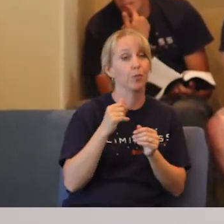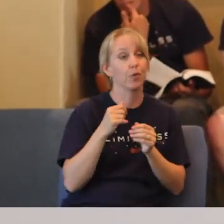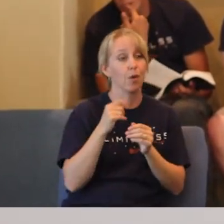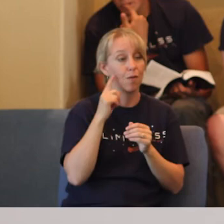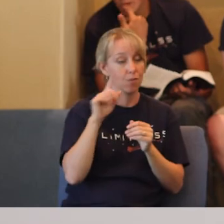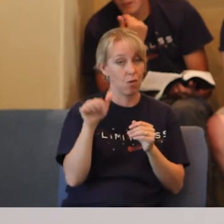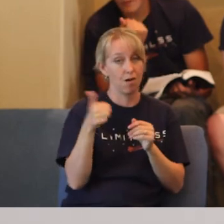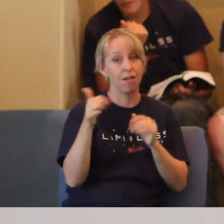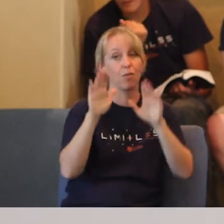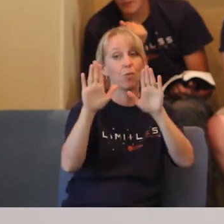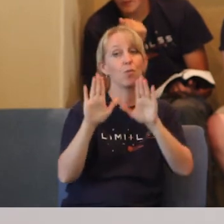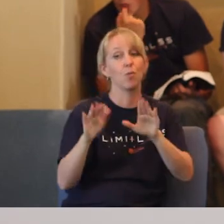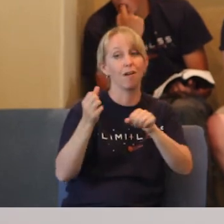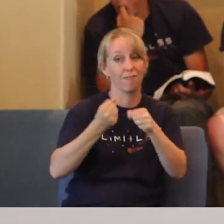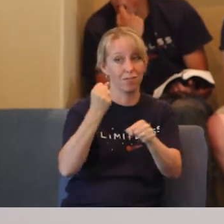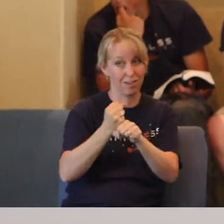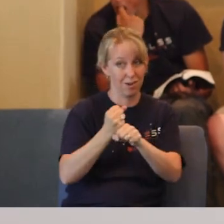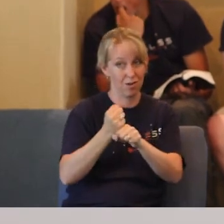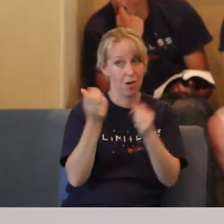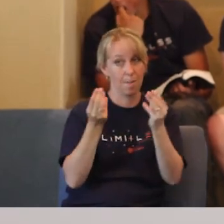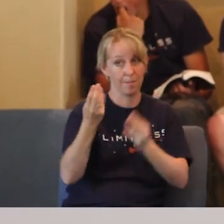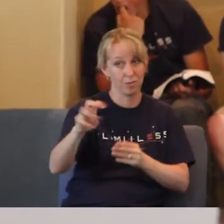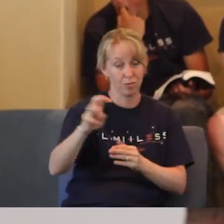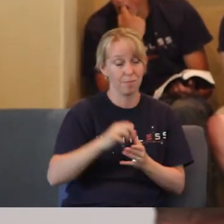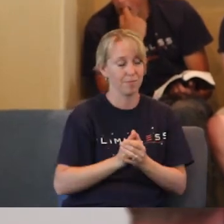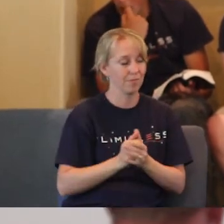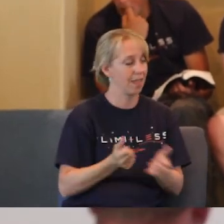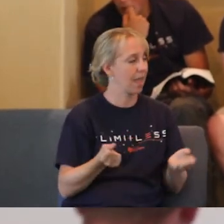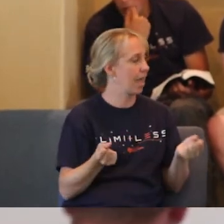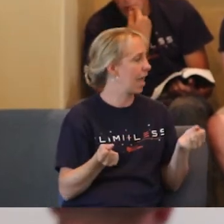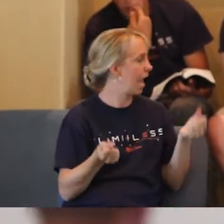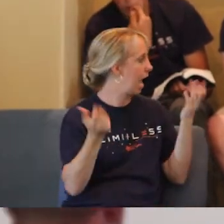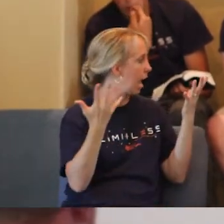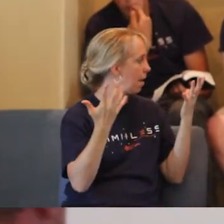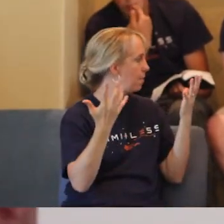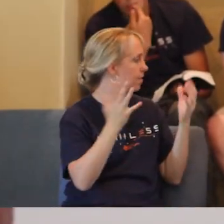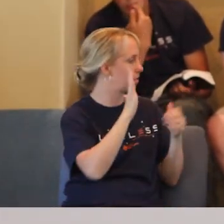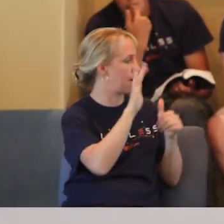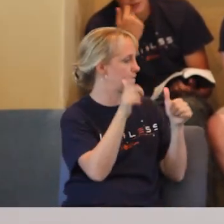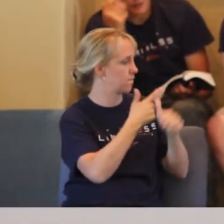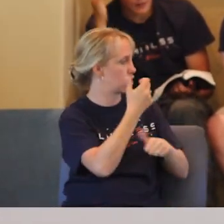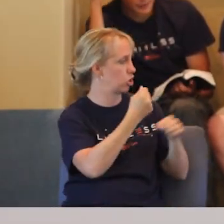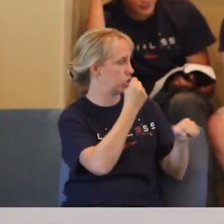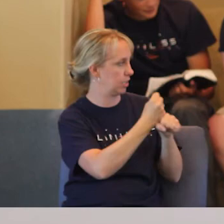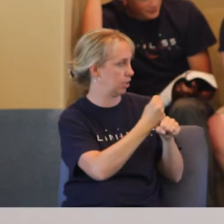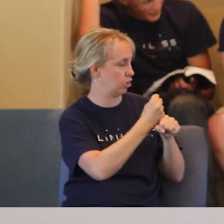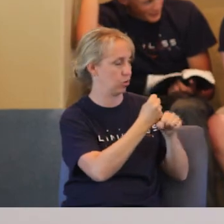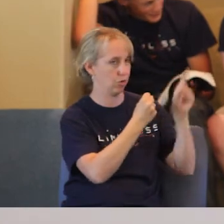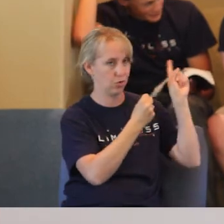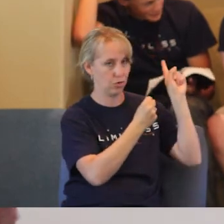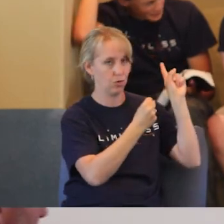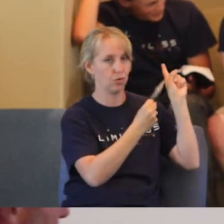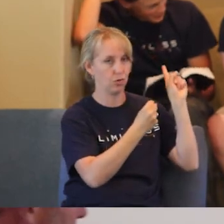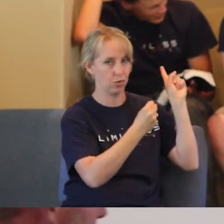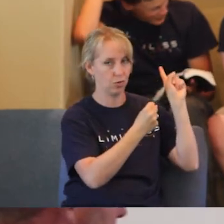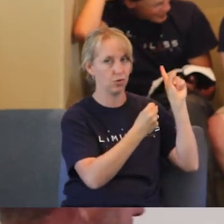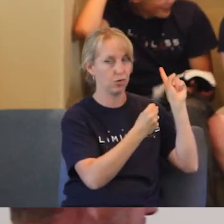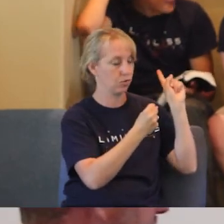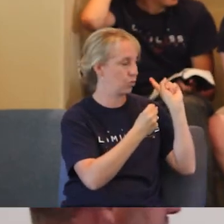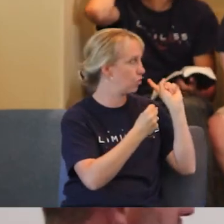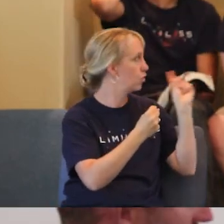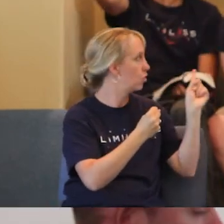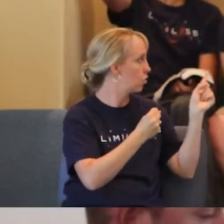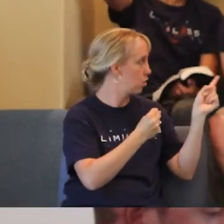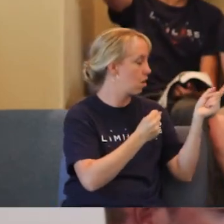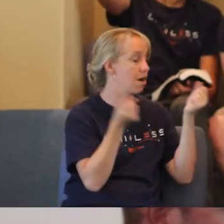wonderful year on Mission Trip. How many of you guys, is this your first year on the Mission Trip? So a lot of these